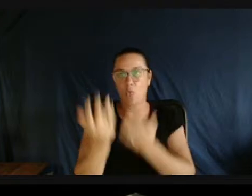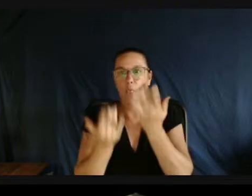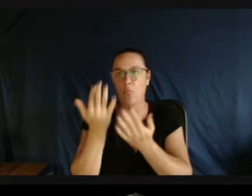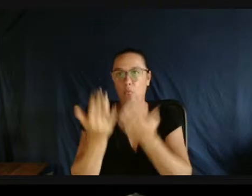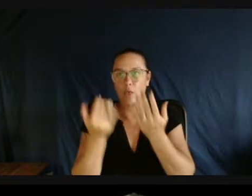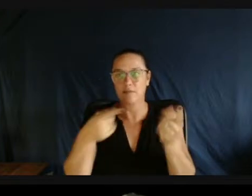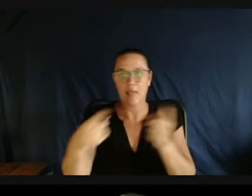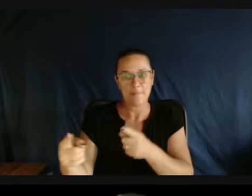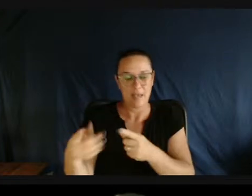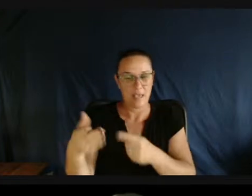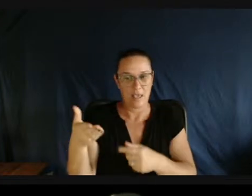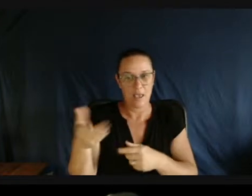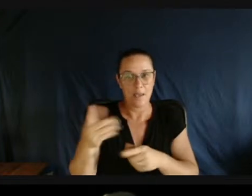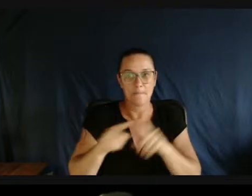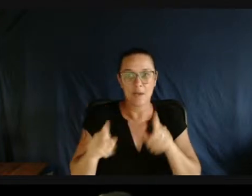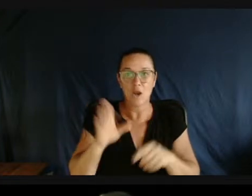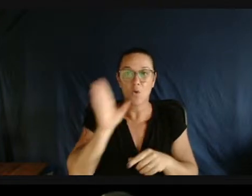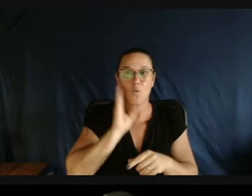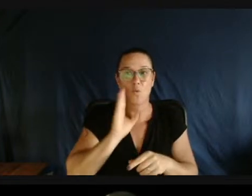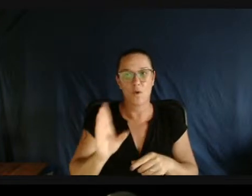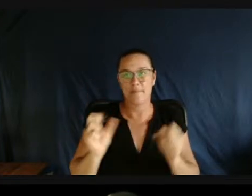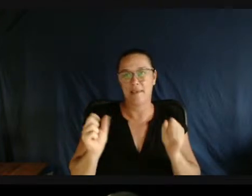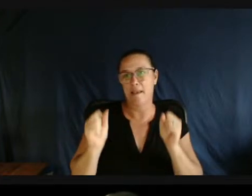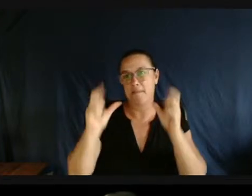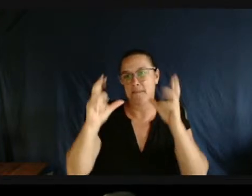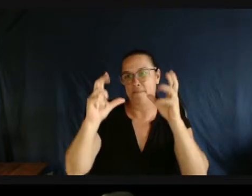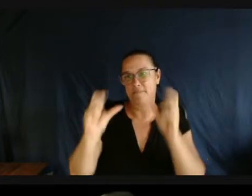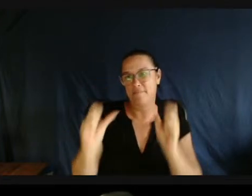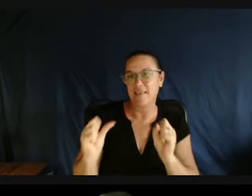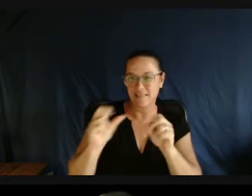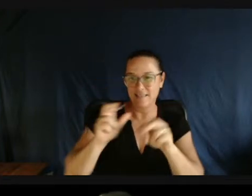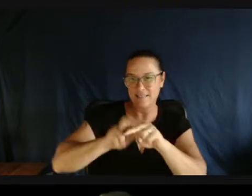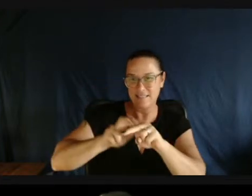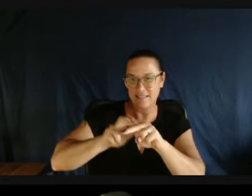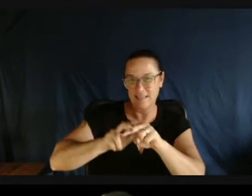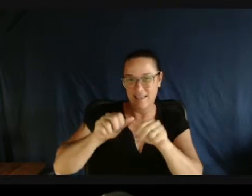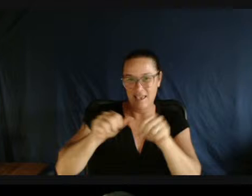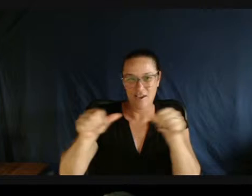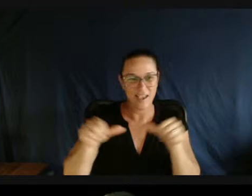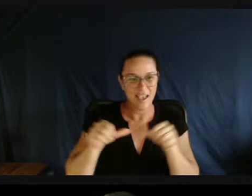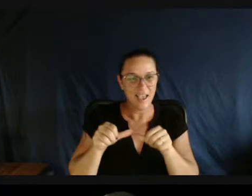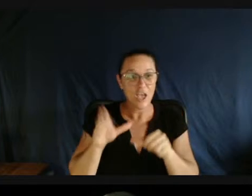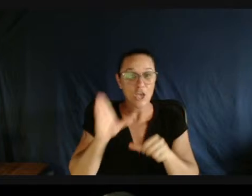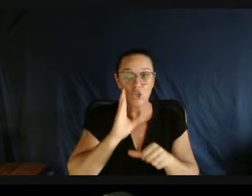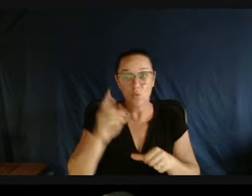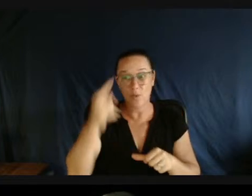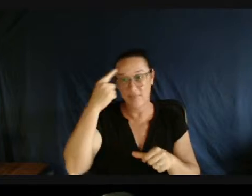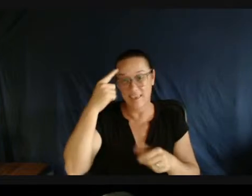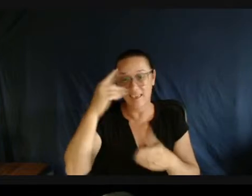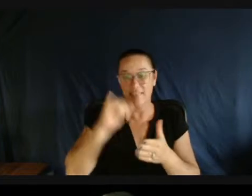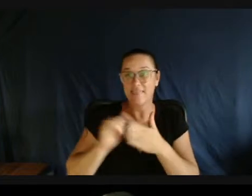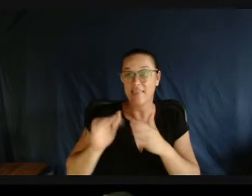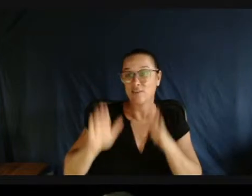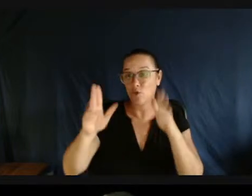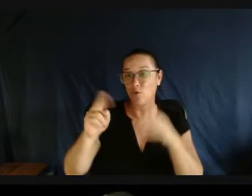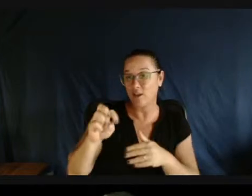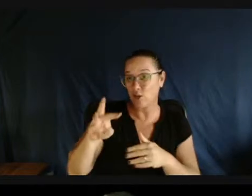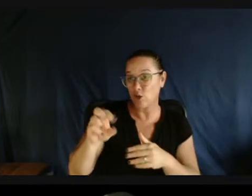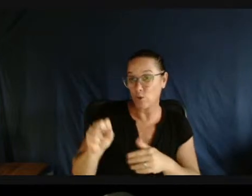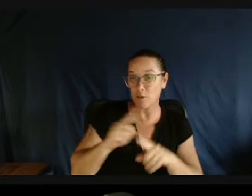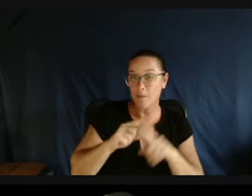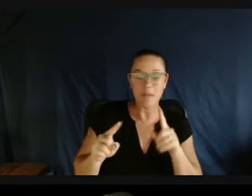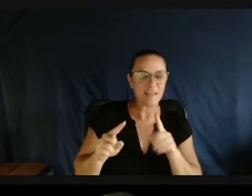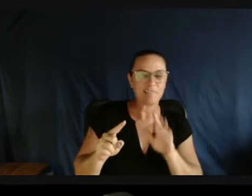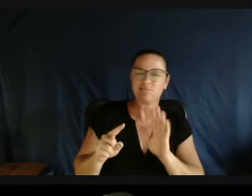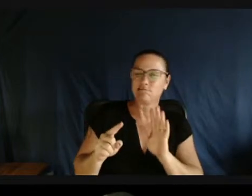that, but that would be an amazing seating area. And you would think that was going to be my great news, but it's actually coming up